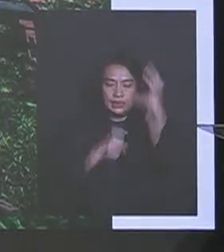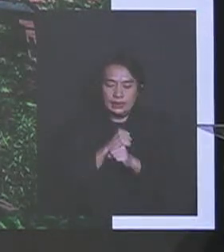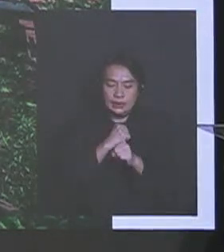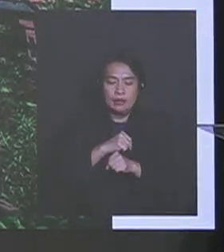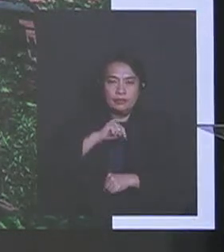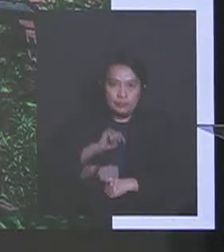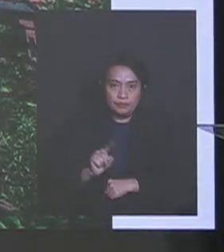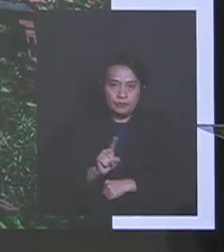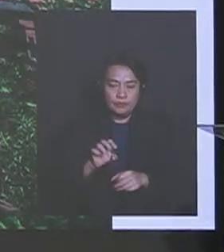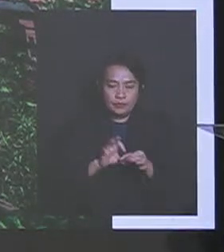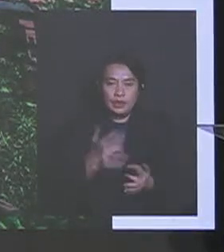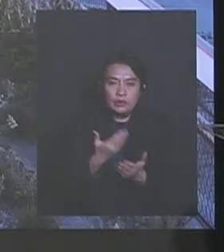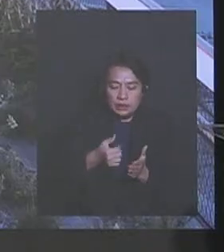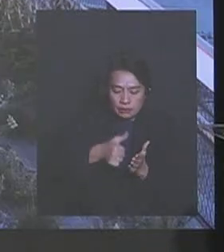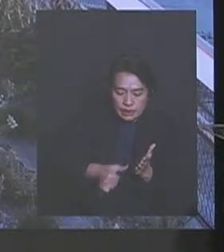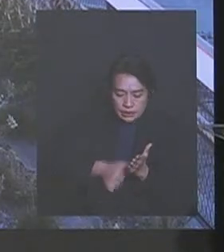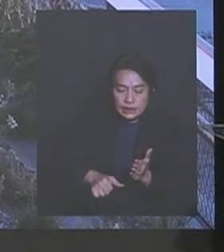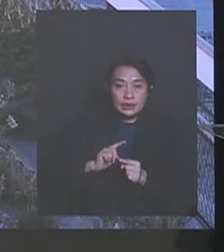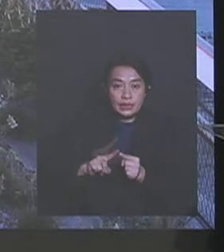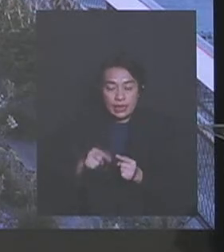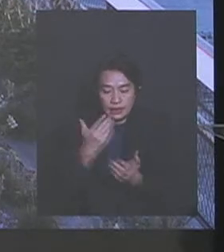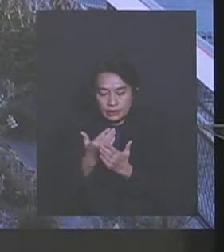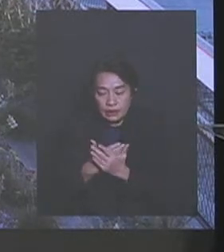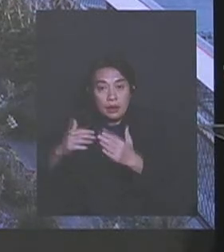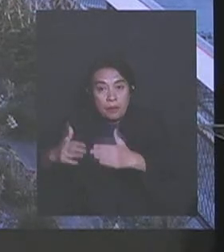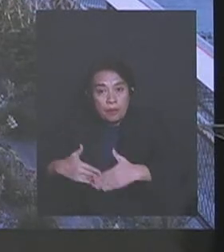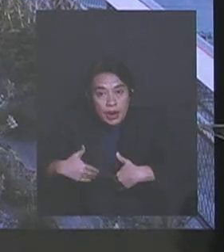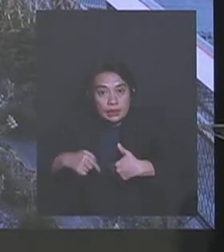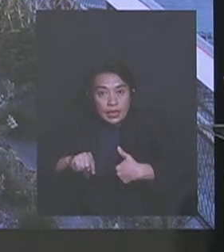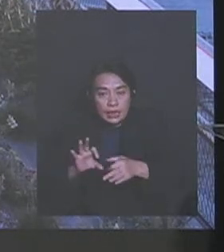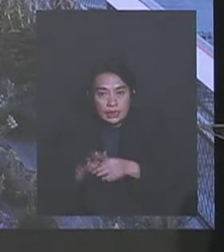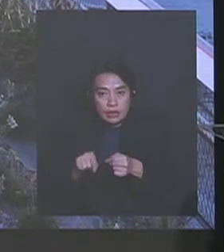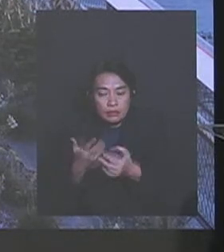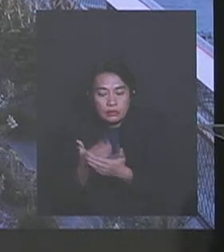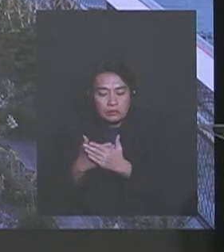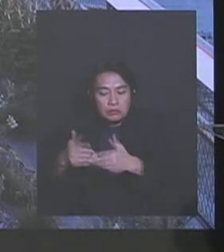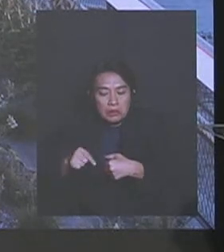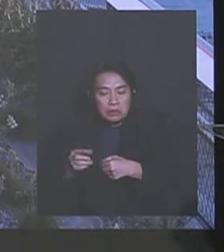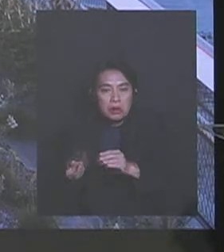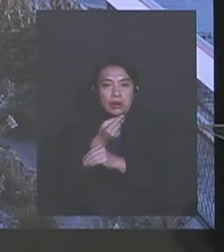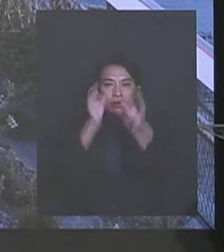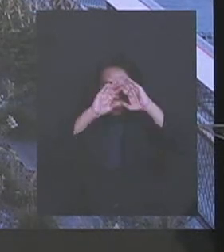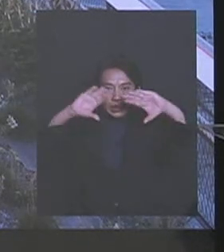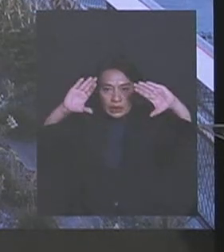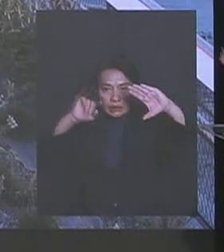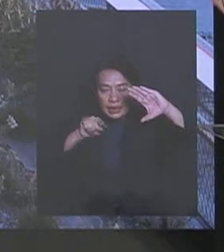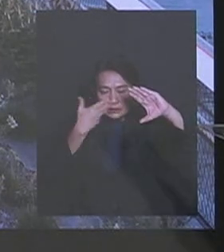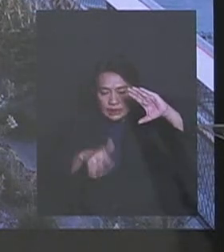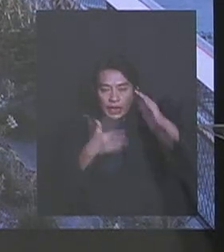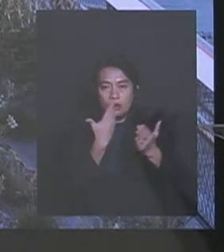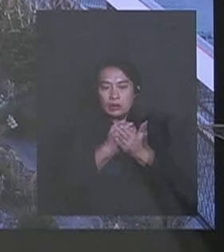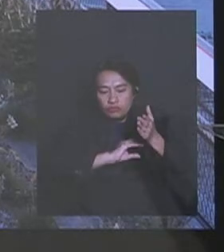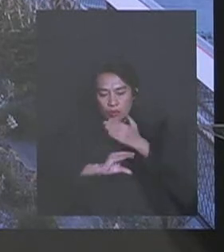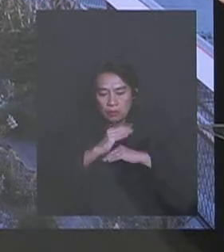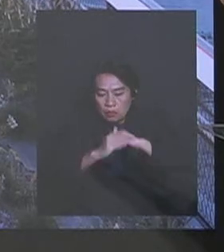it's actually turned out to be a really good investment for the city. It's created a fully public space. Still